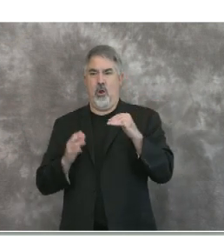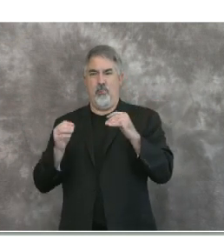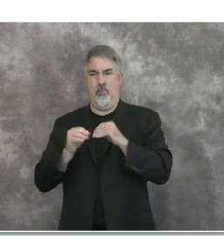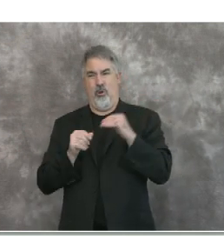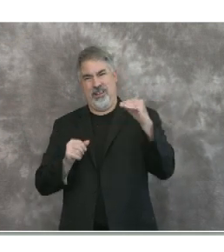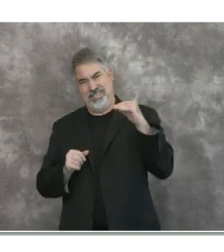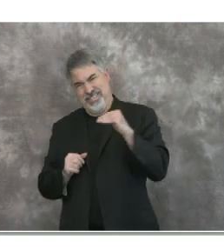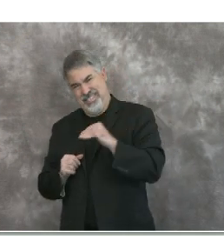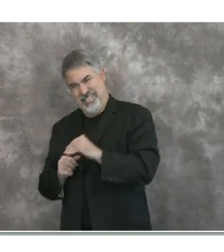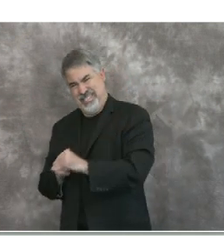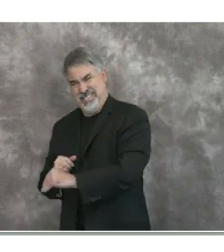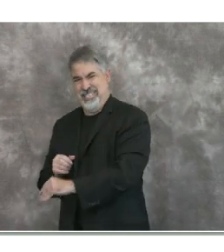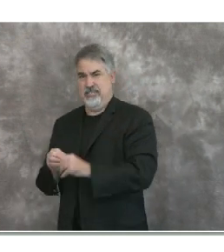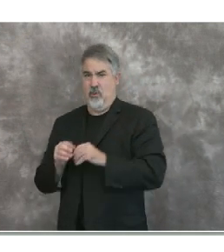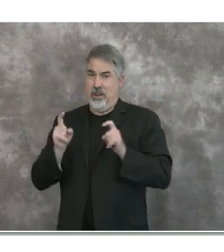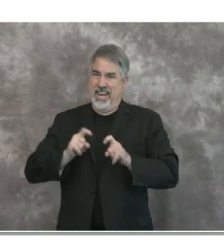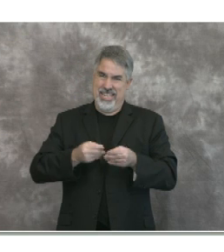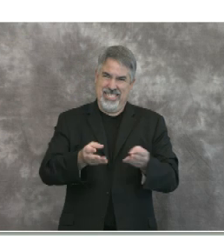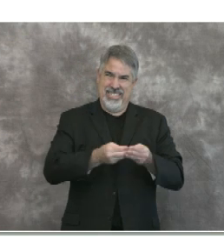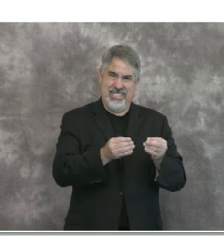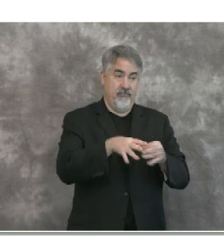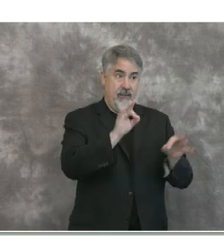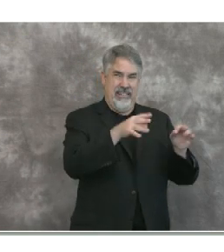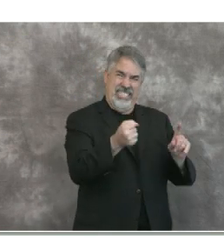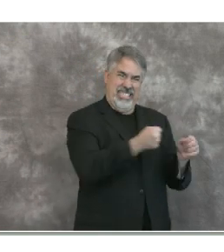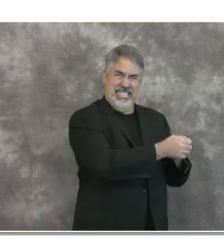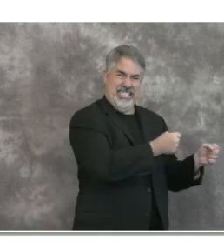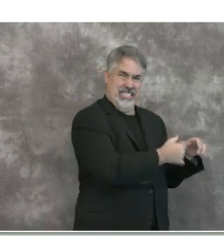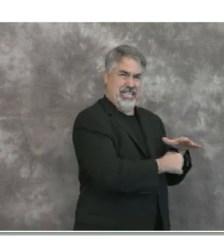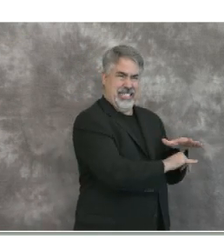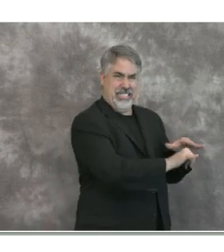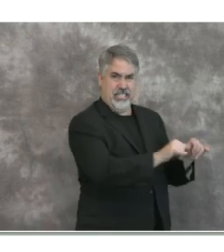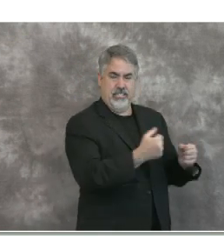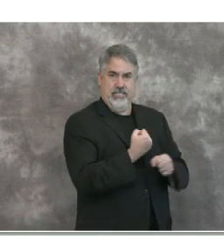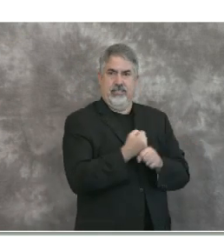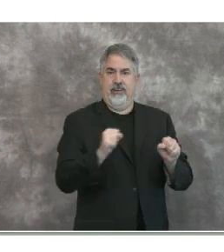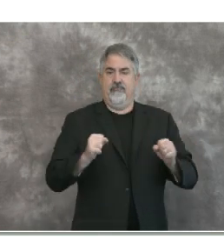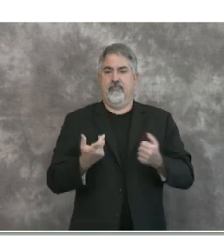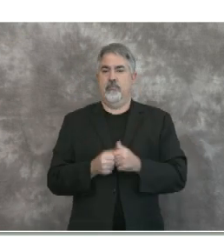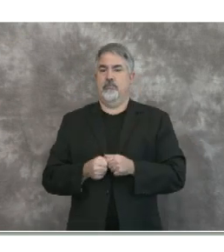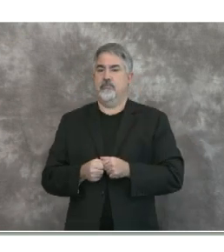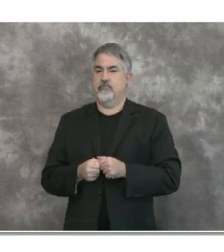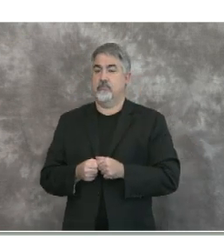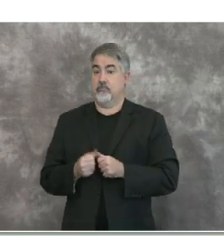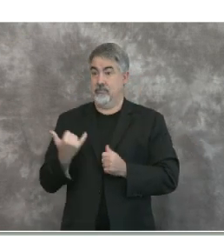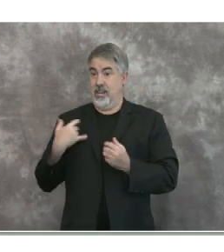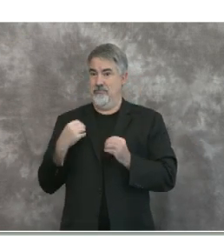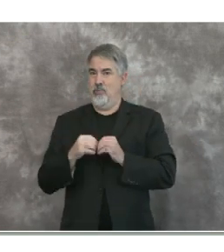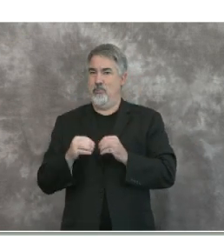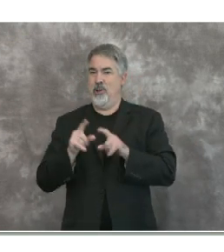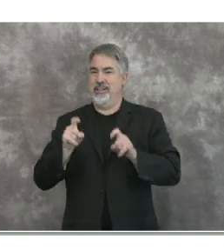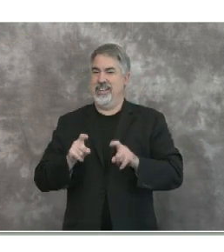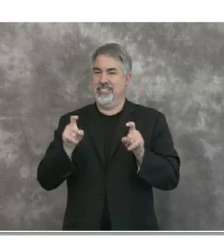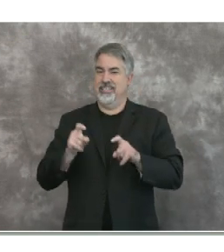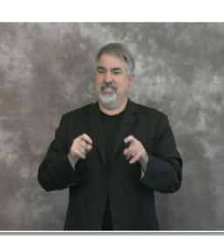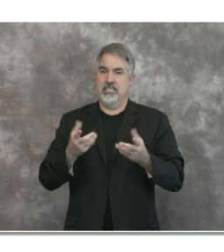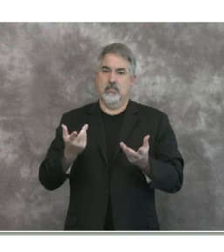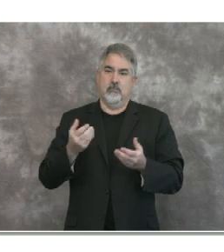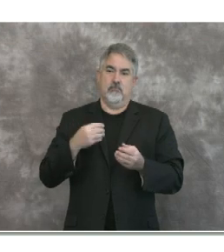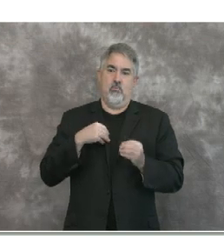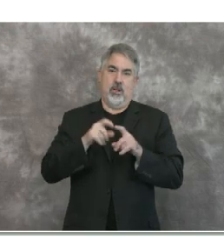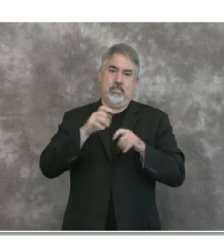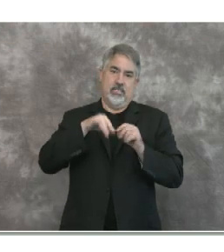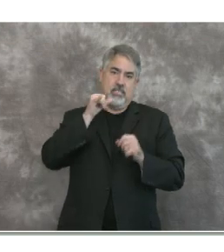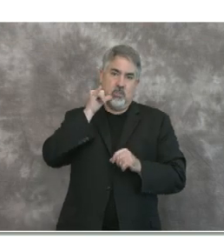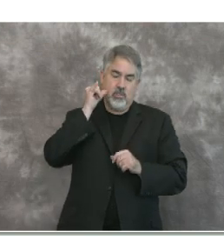to expand testing and as we continue to do more testing. We're down a little bit yesterday and today, a little bit of a lag from the